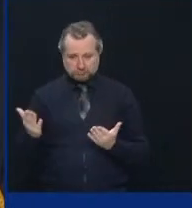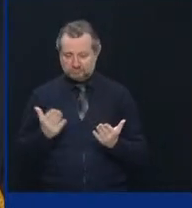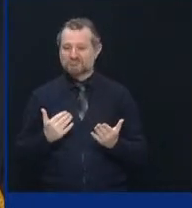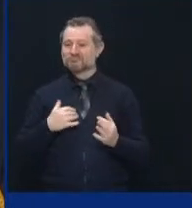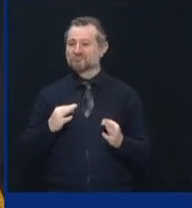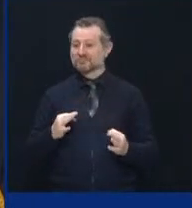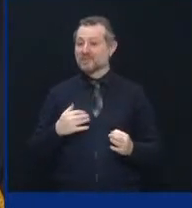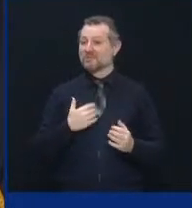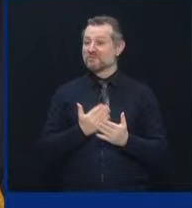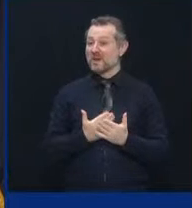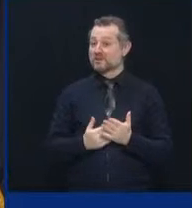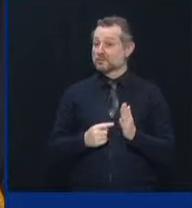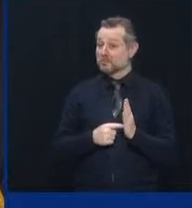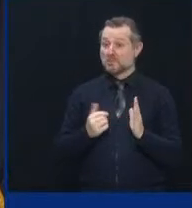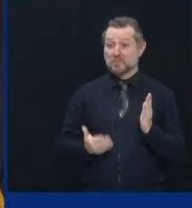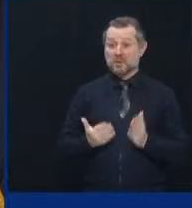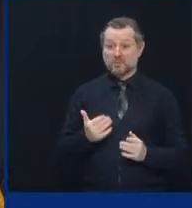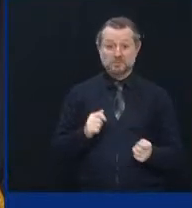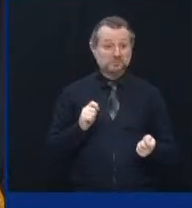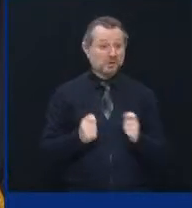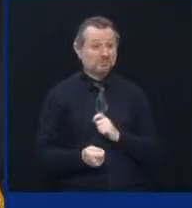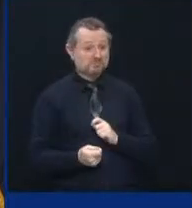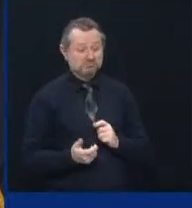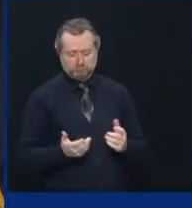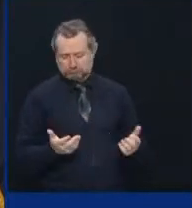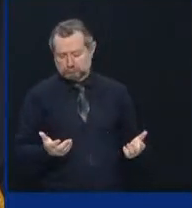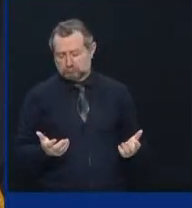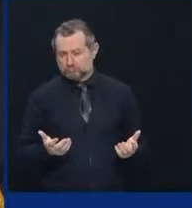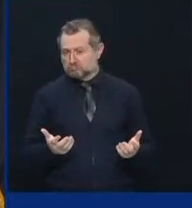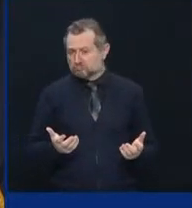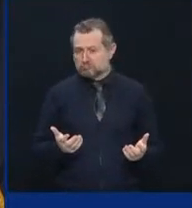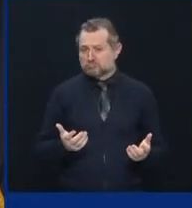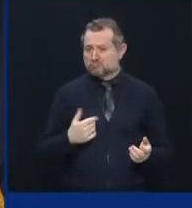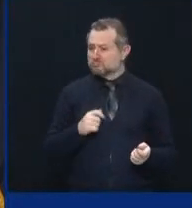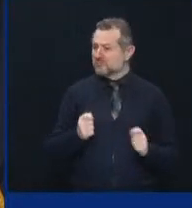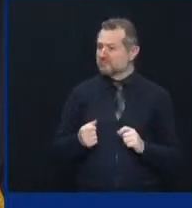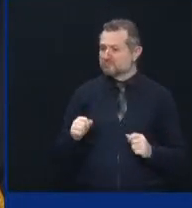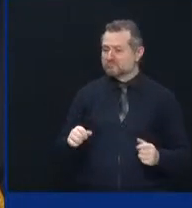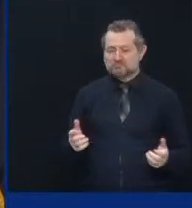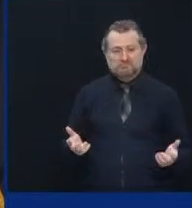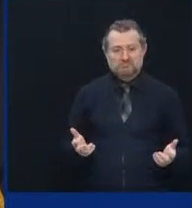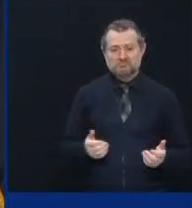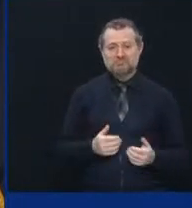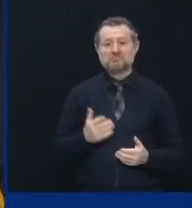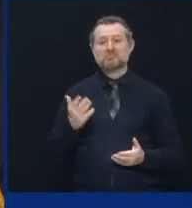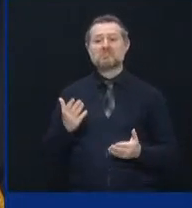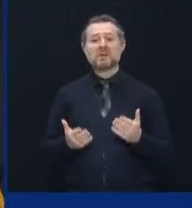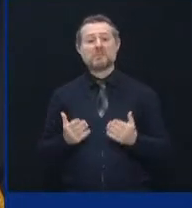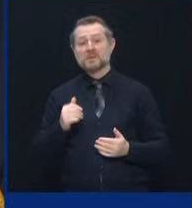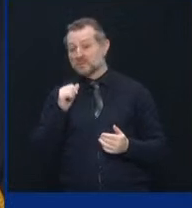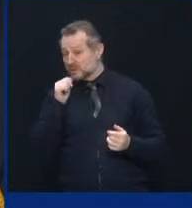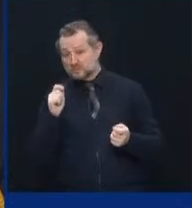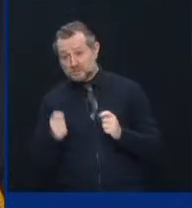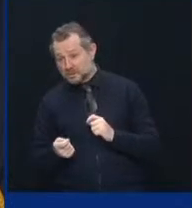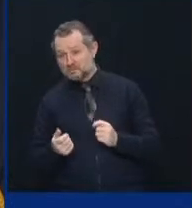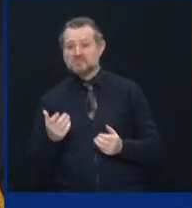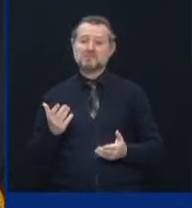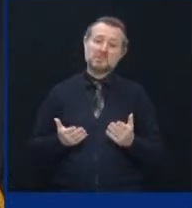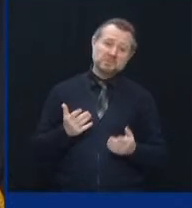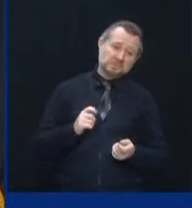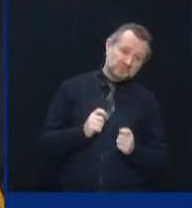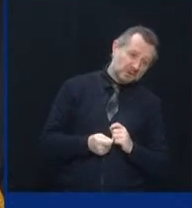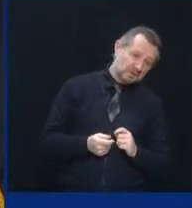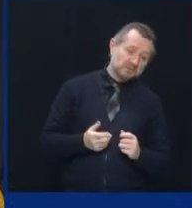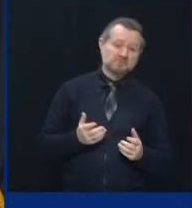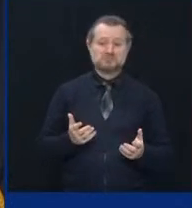change. Yes, the facts may change. They may not change, but they may change.